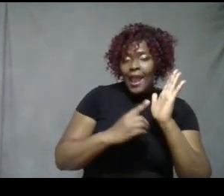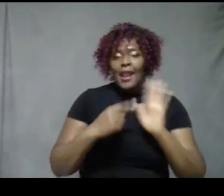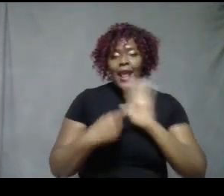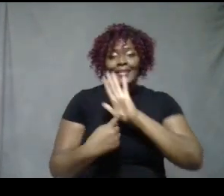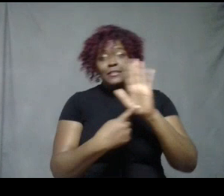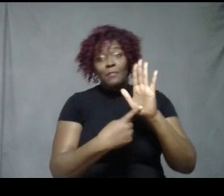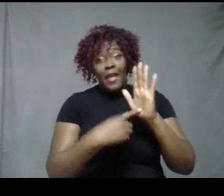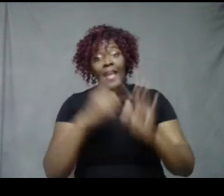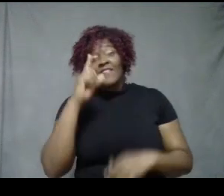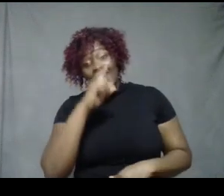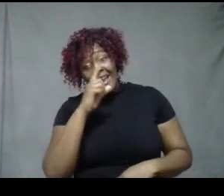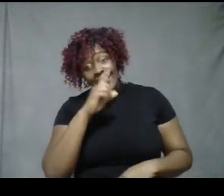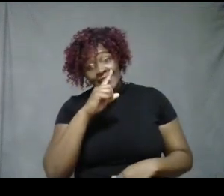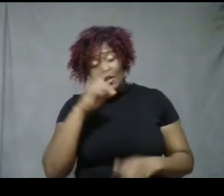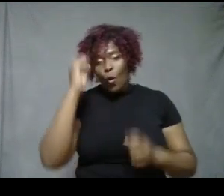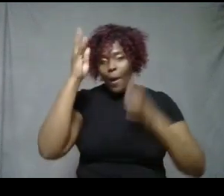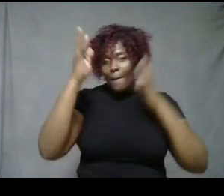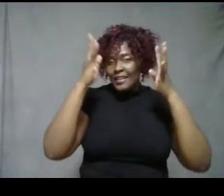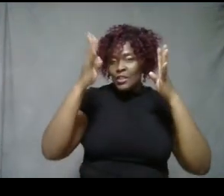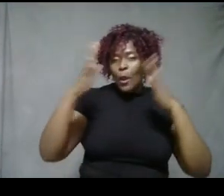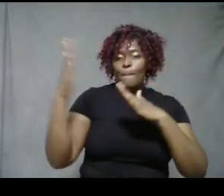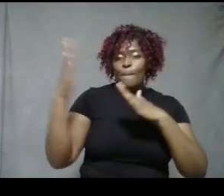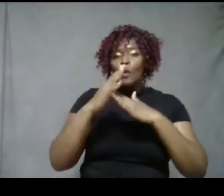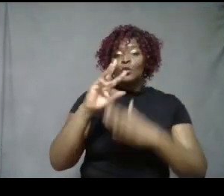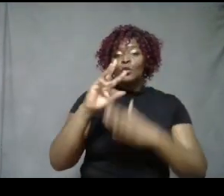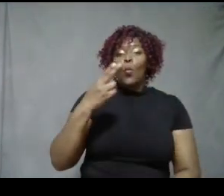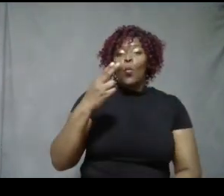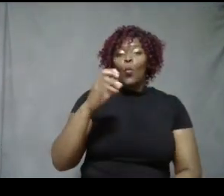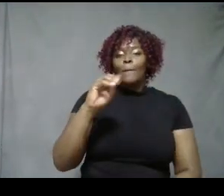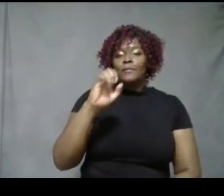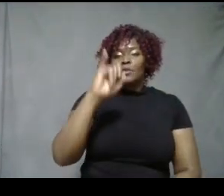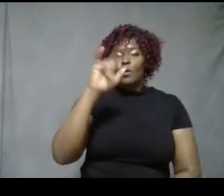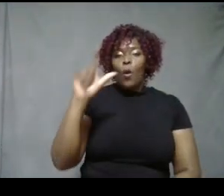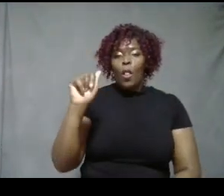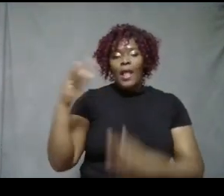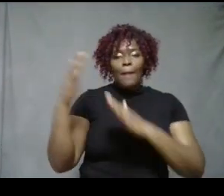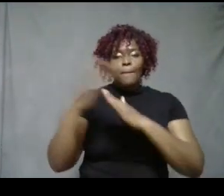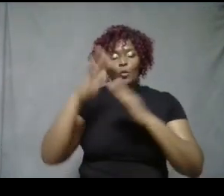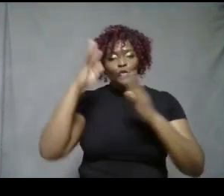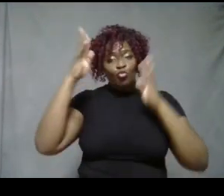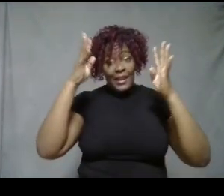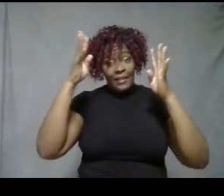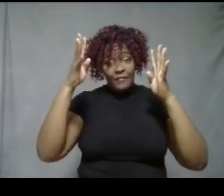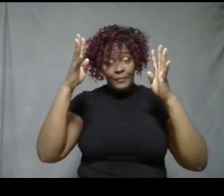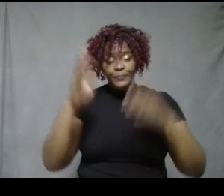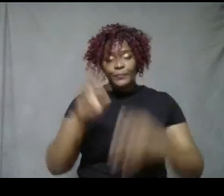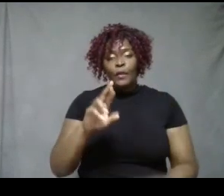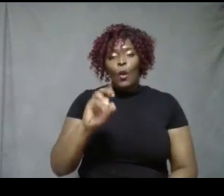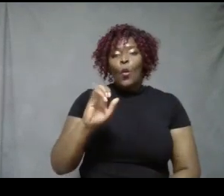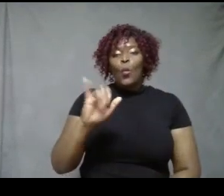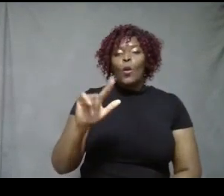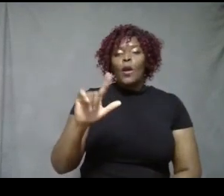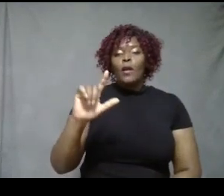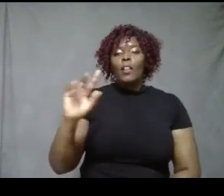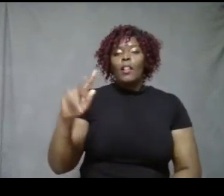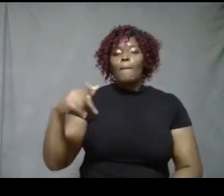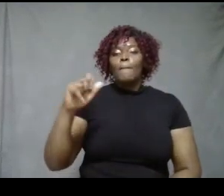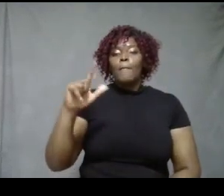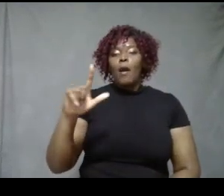imagination, most whimsical and most creative. Royal Palm Beach High School Groove Marching Band, who